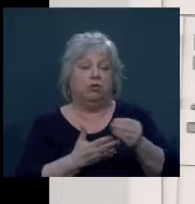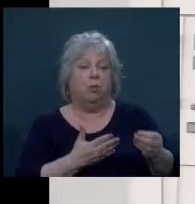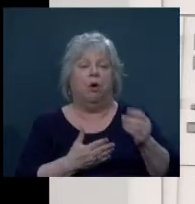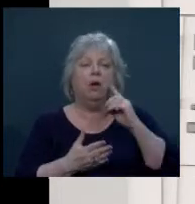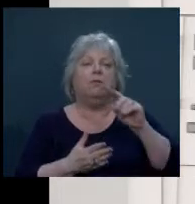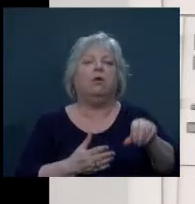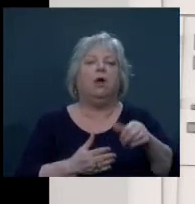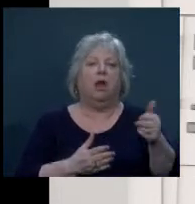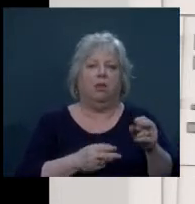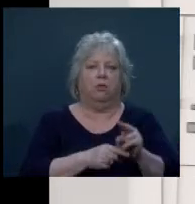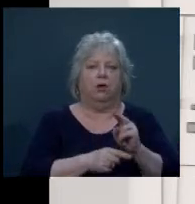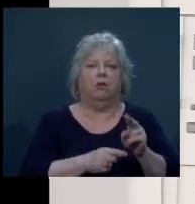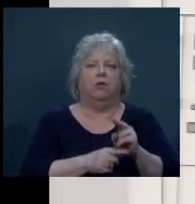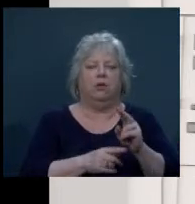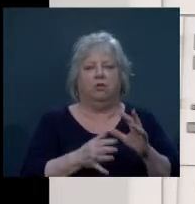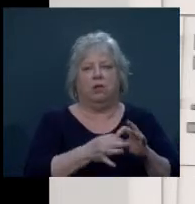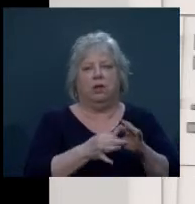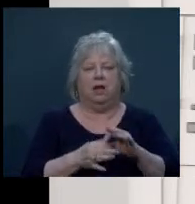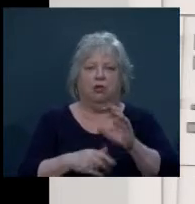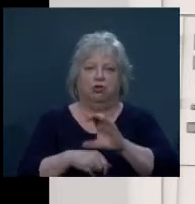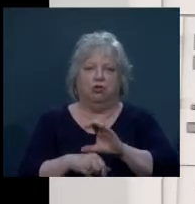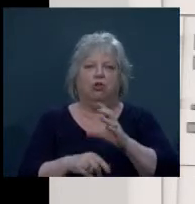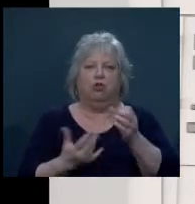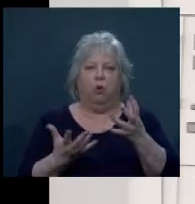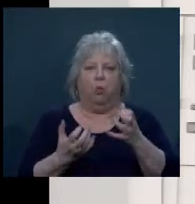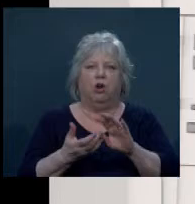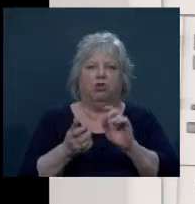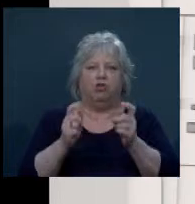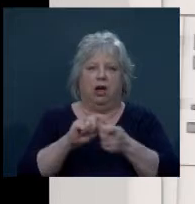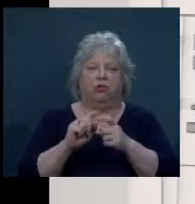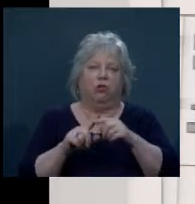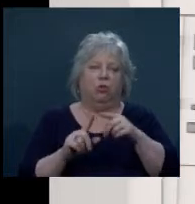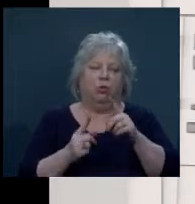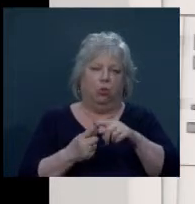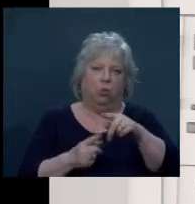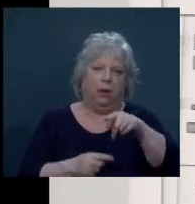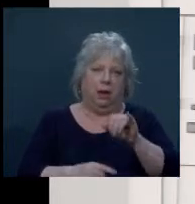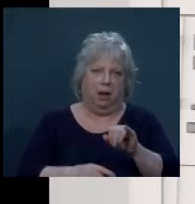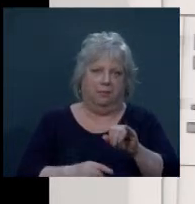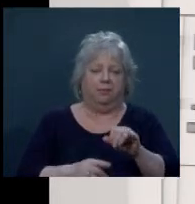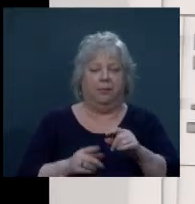alternate uses for the church, so change it to PI. And then across the street,